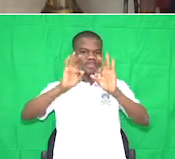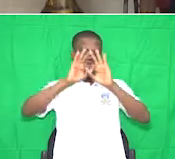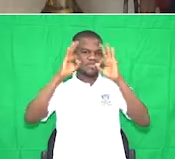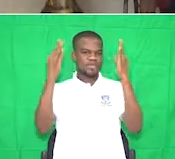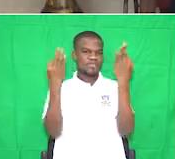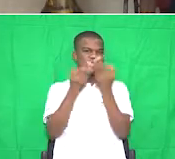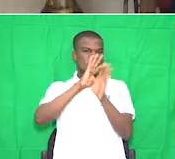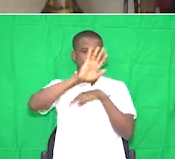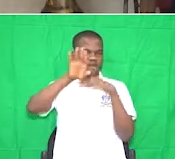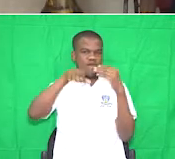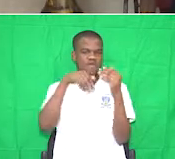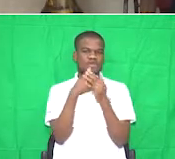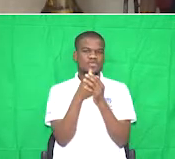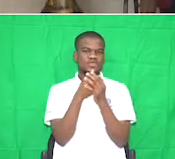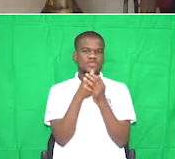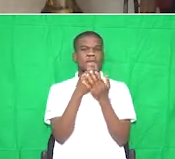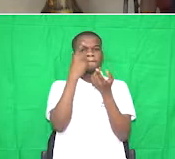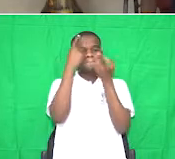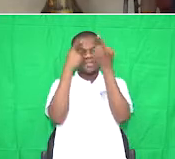us family,